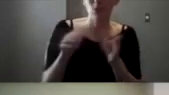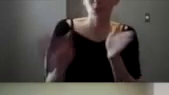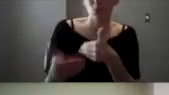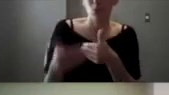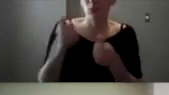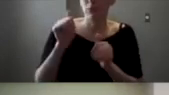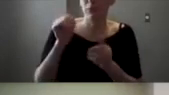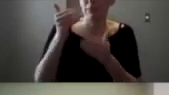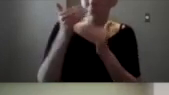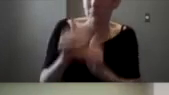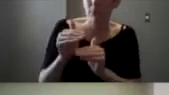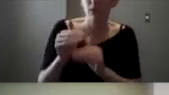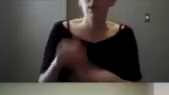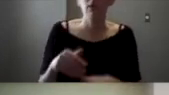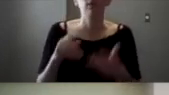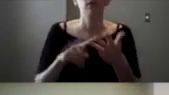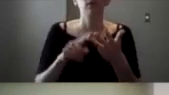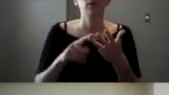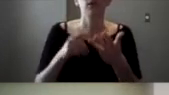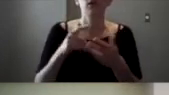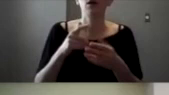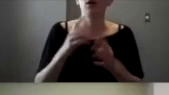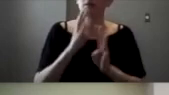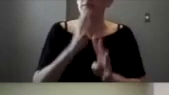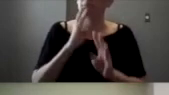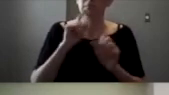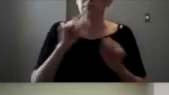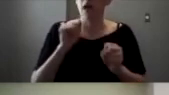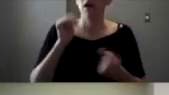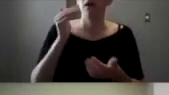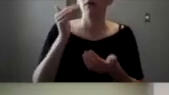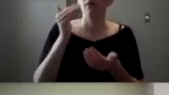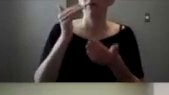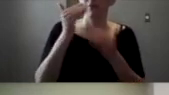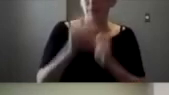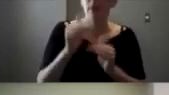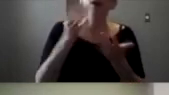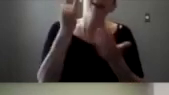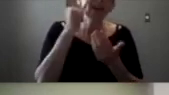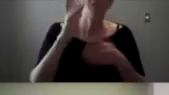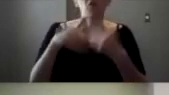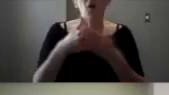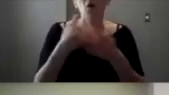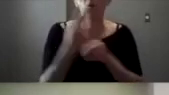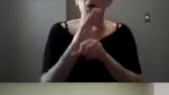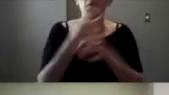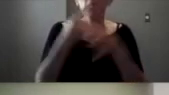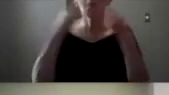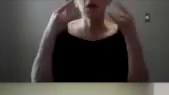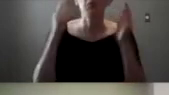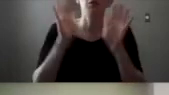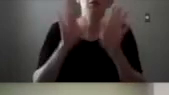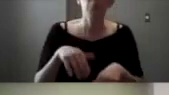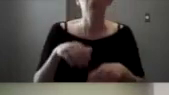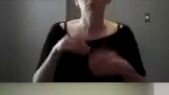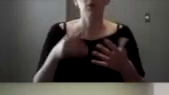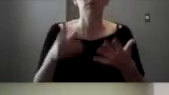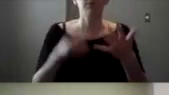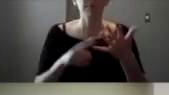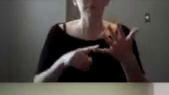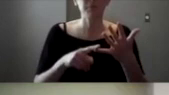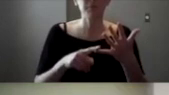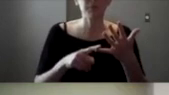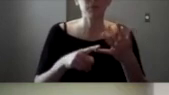less important feature. Masks for all, that is to say the patient, the person who's doing the IUD services, and other staff members in the